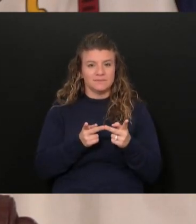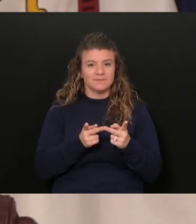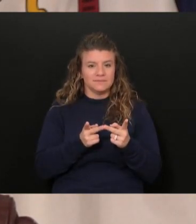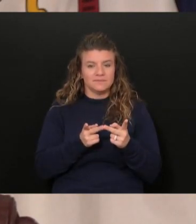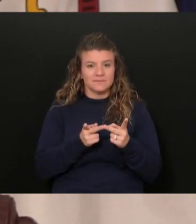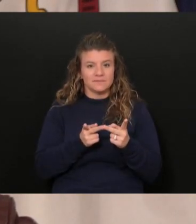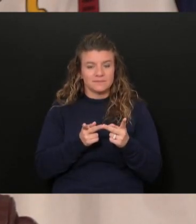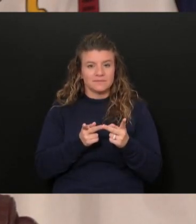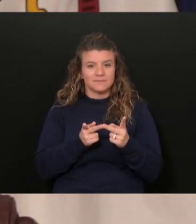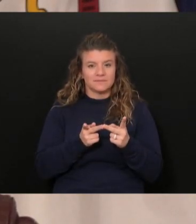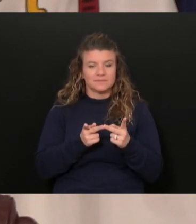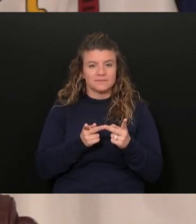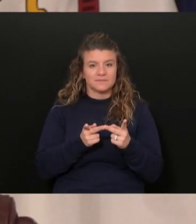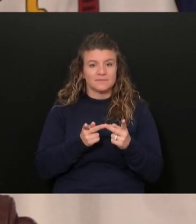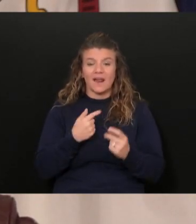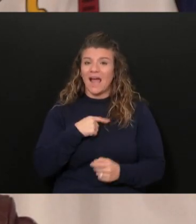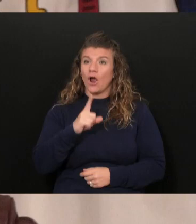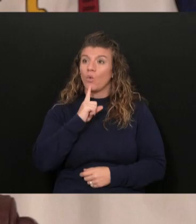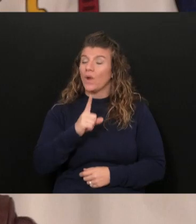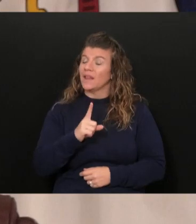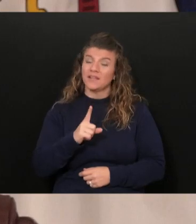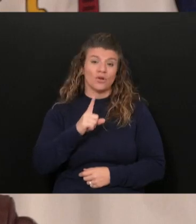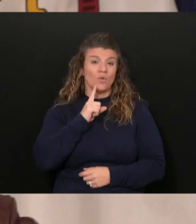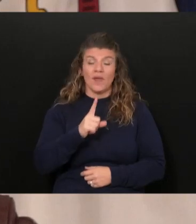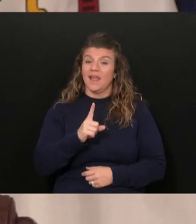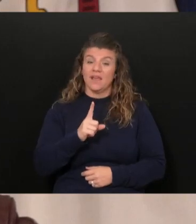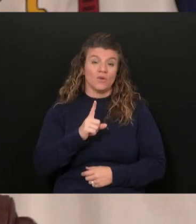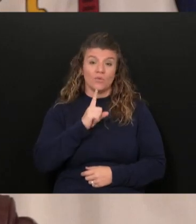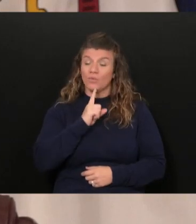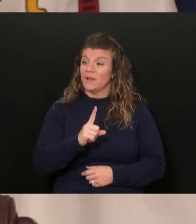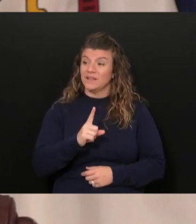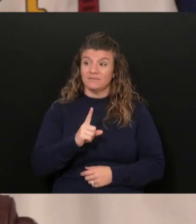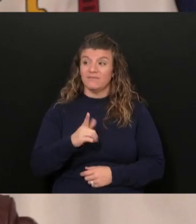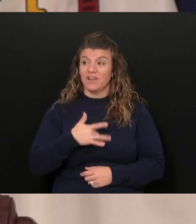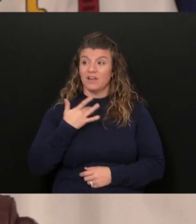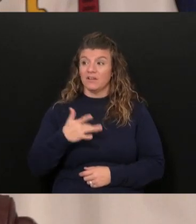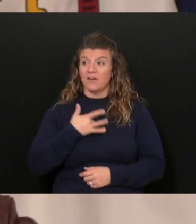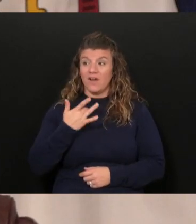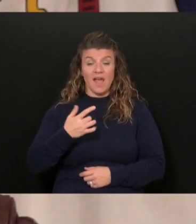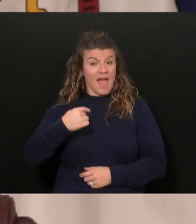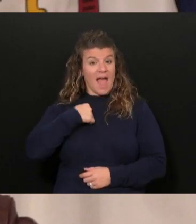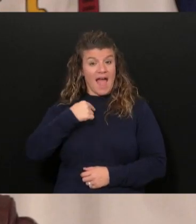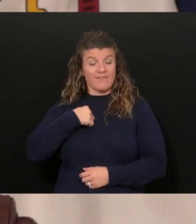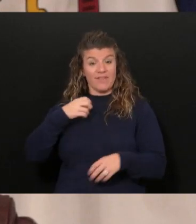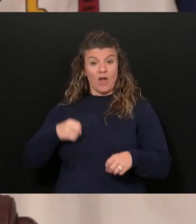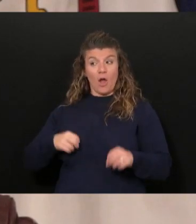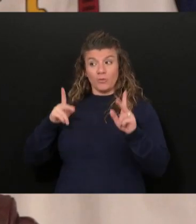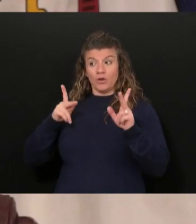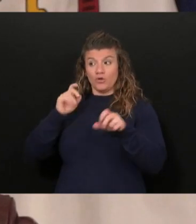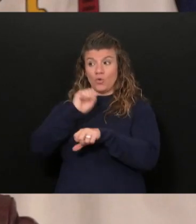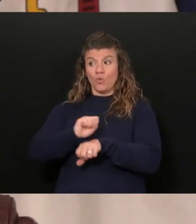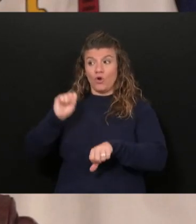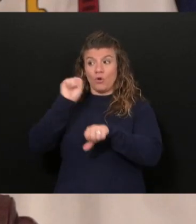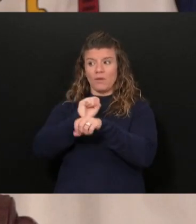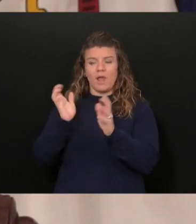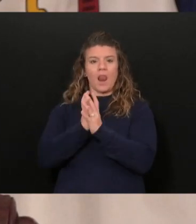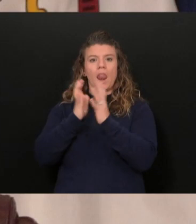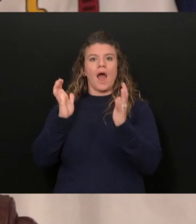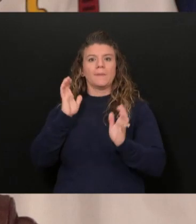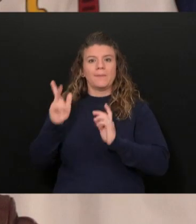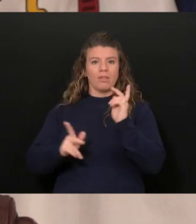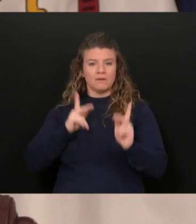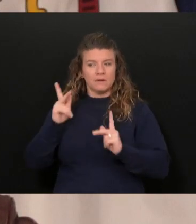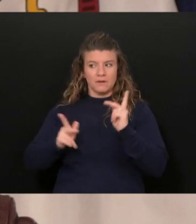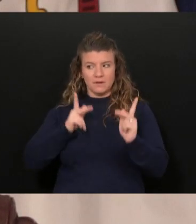know, I really and truly have had the opportunity to work with a lot of people in the past,